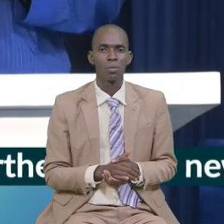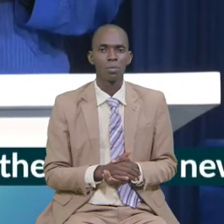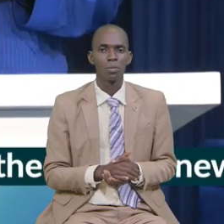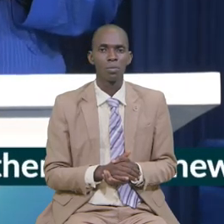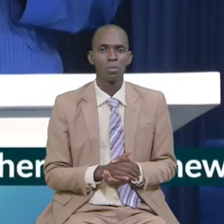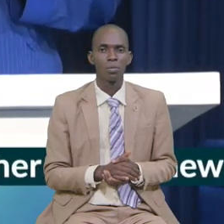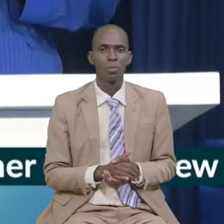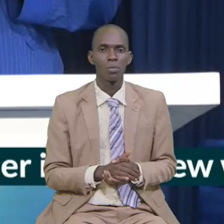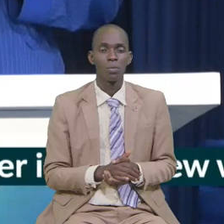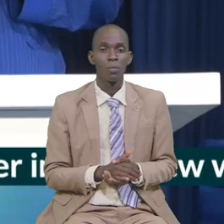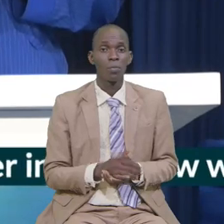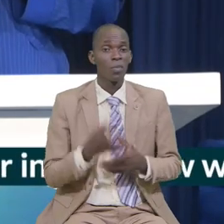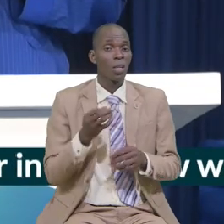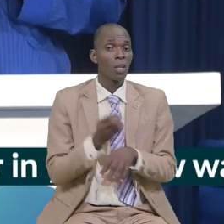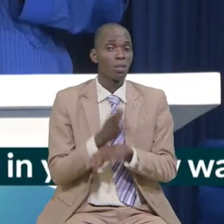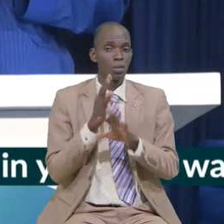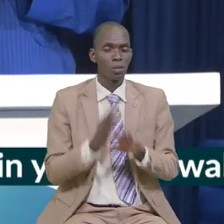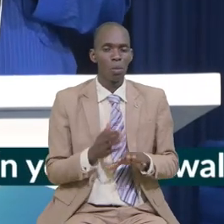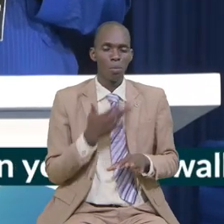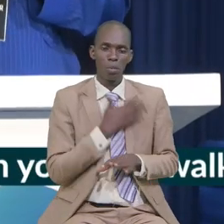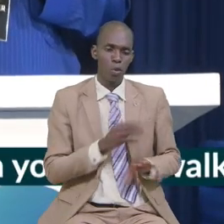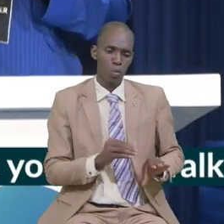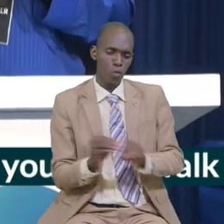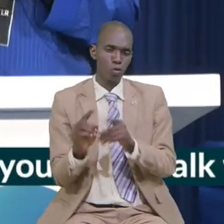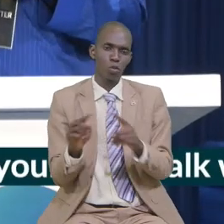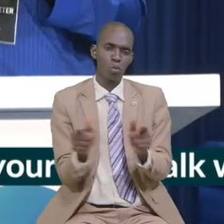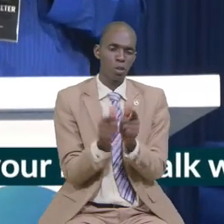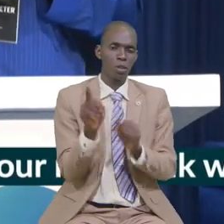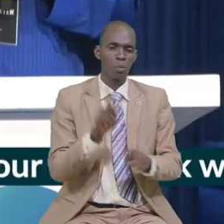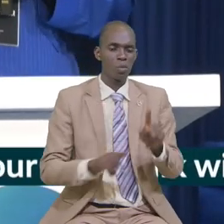So the counselors will move to them very fast.